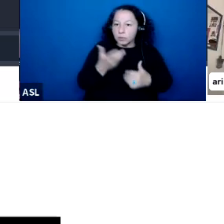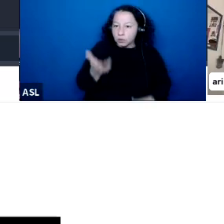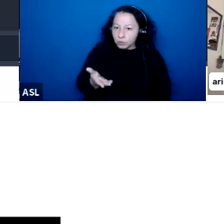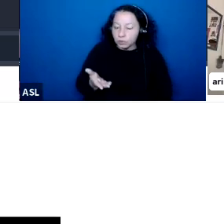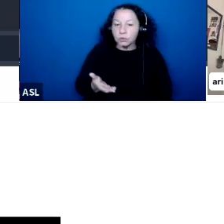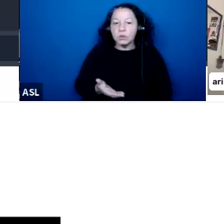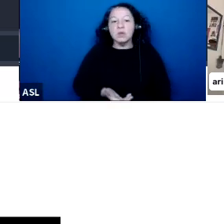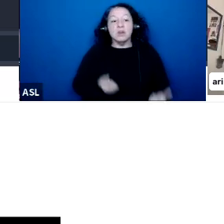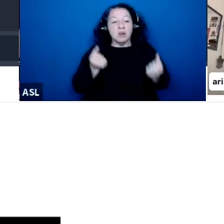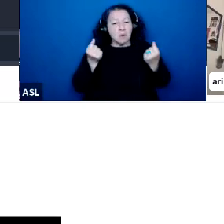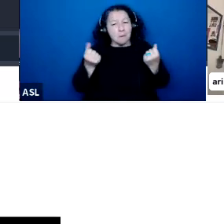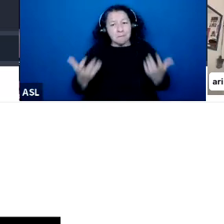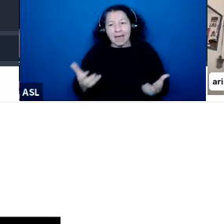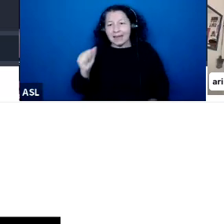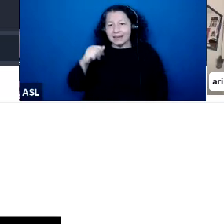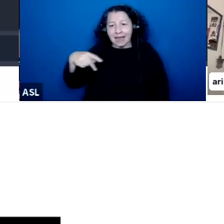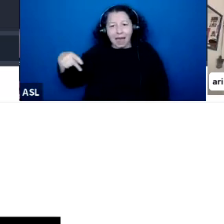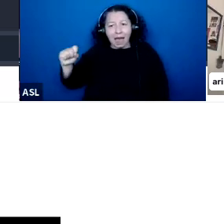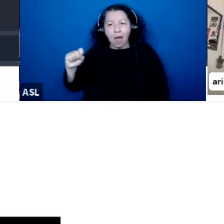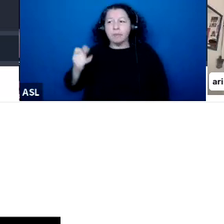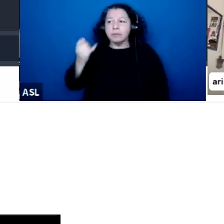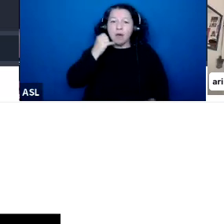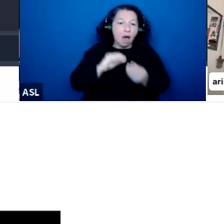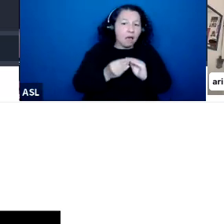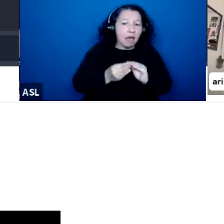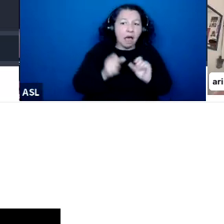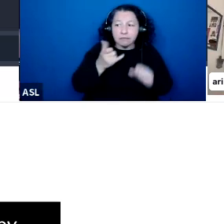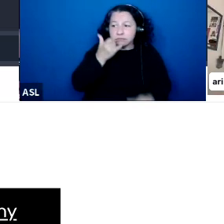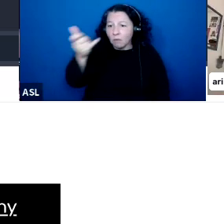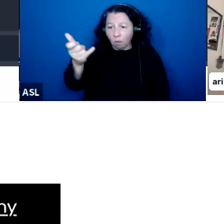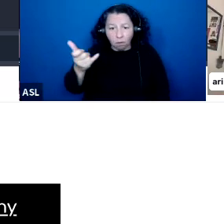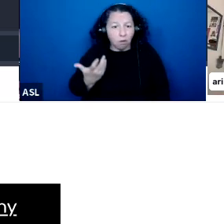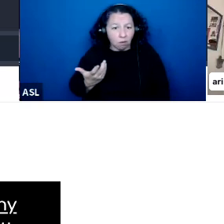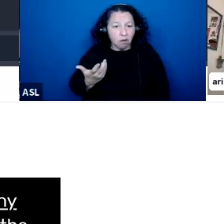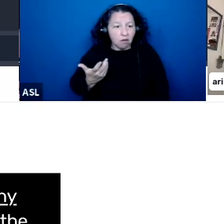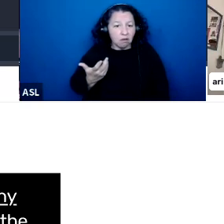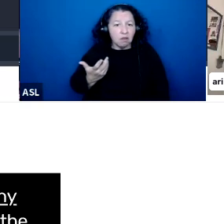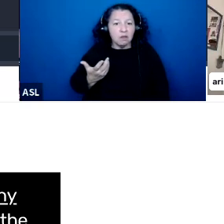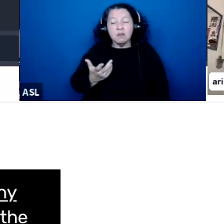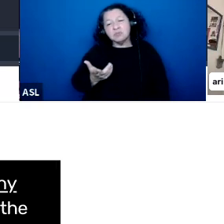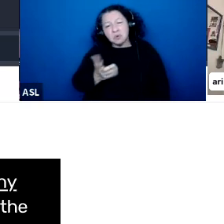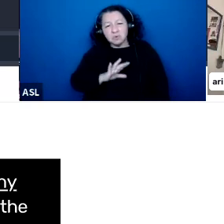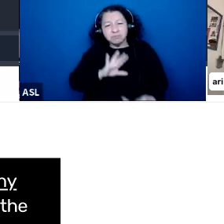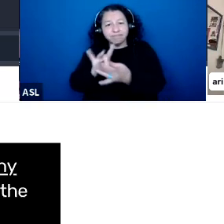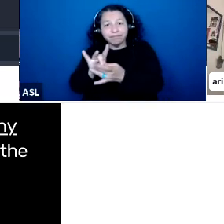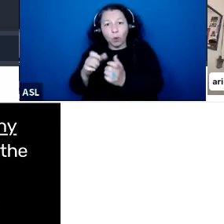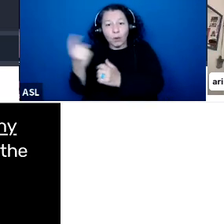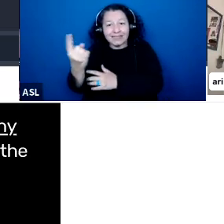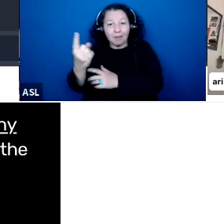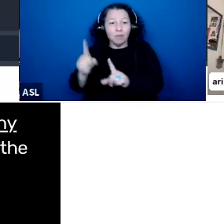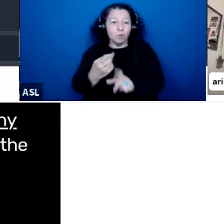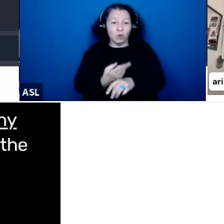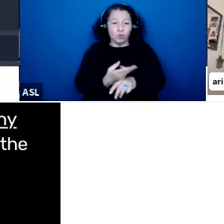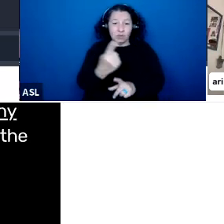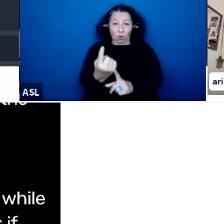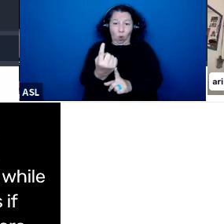even there are a lot of apps or hotlines that you can call to just reach out